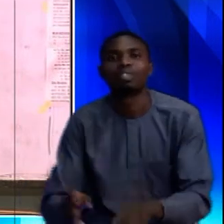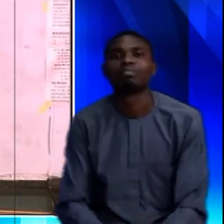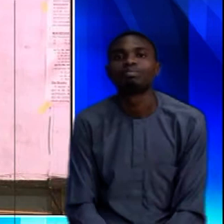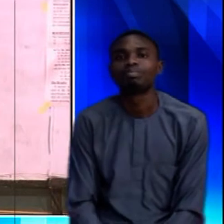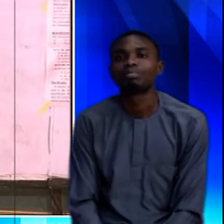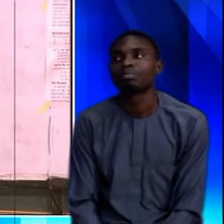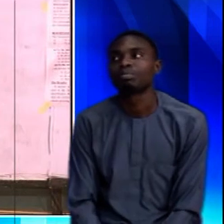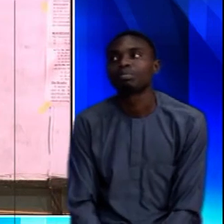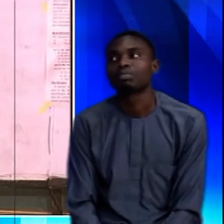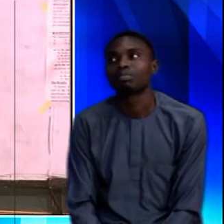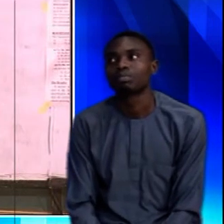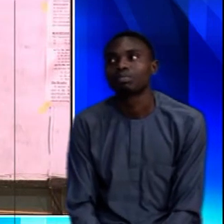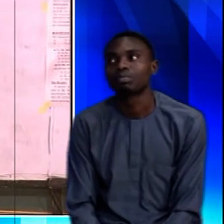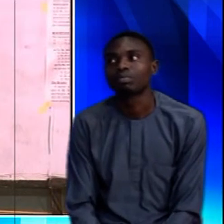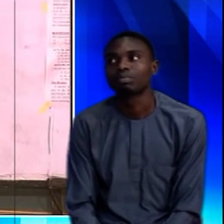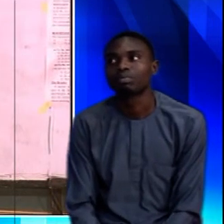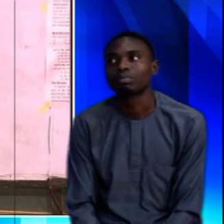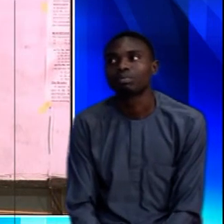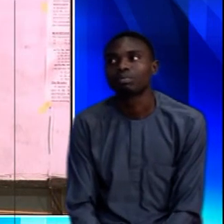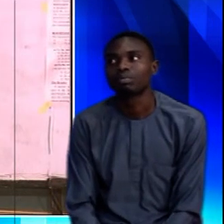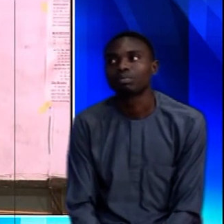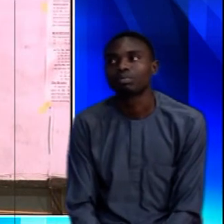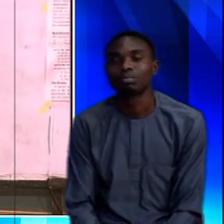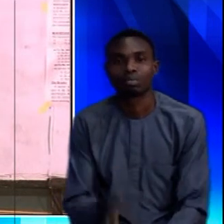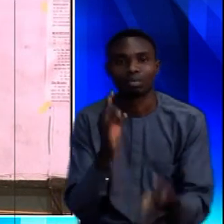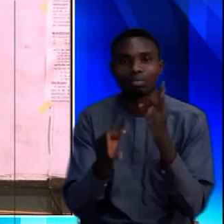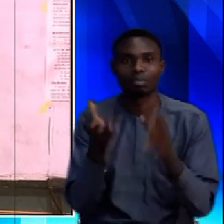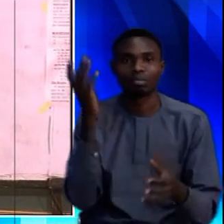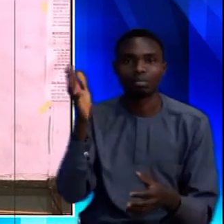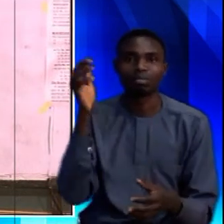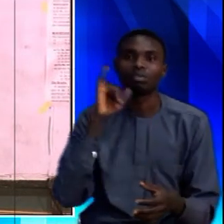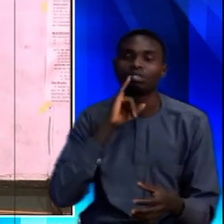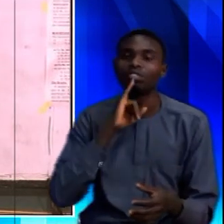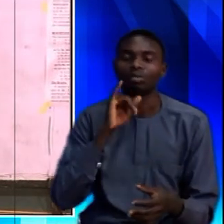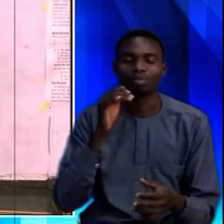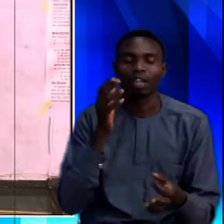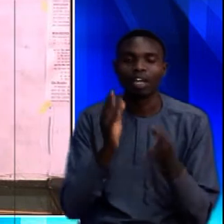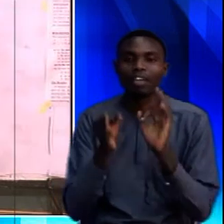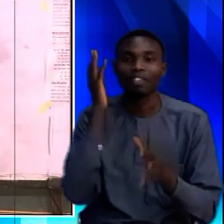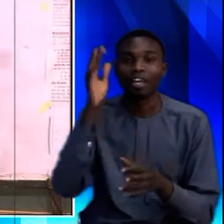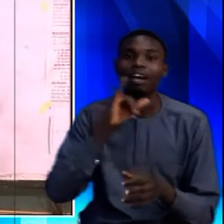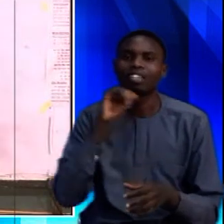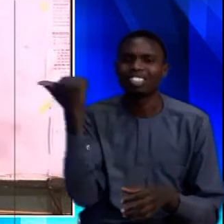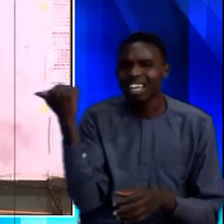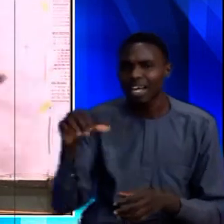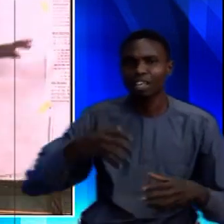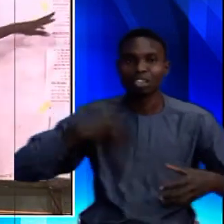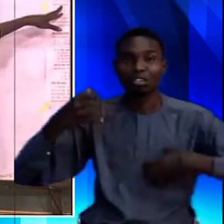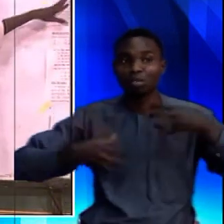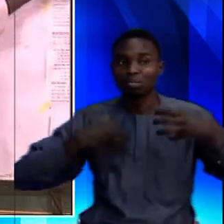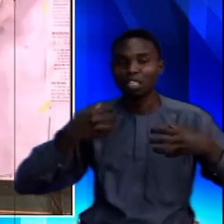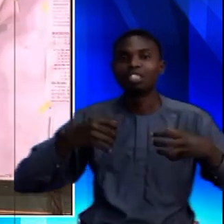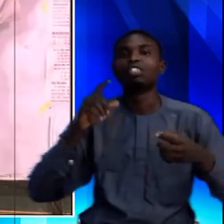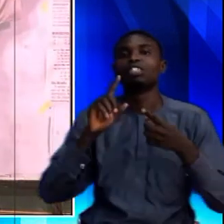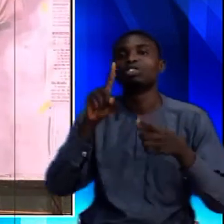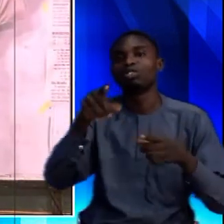the wholesaler, while the wholesaler will now take that complaint to the manufacturer. Now, if we look at it again, as we mentioned